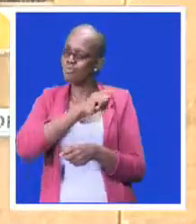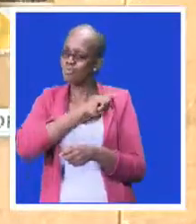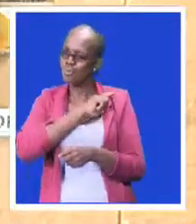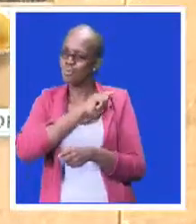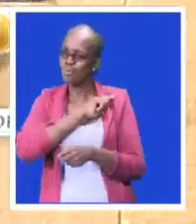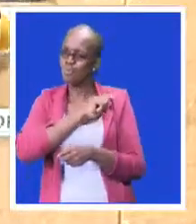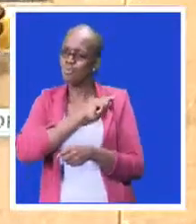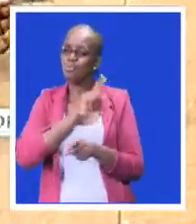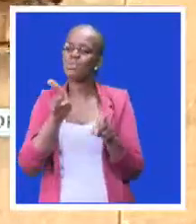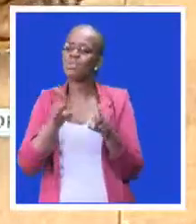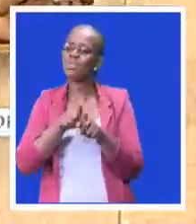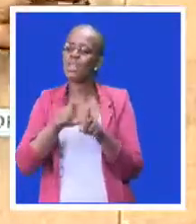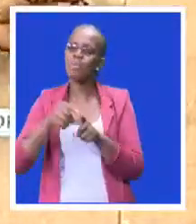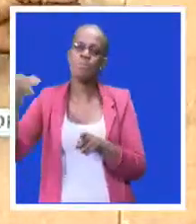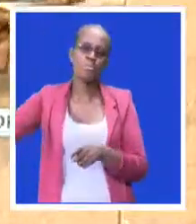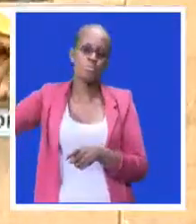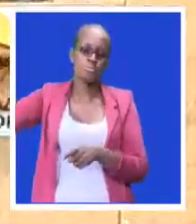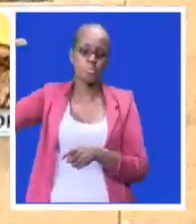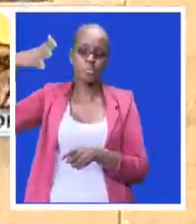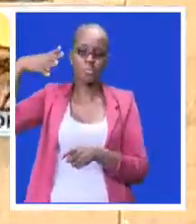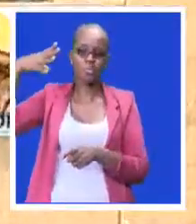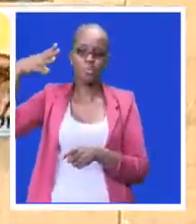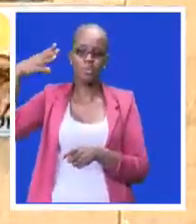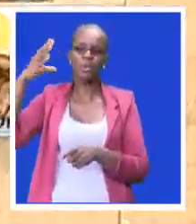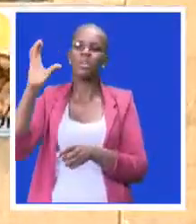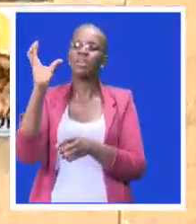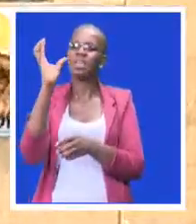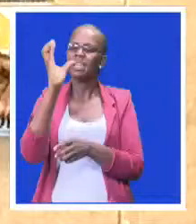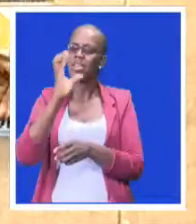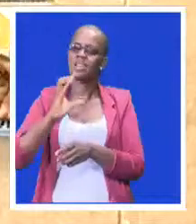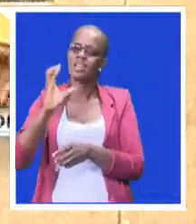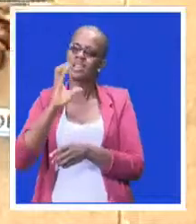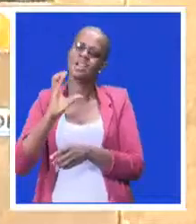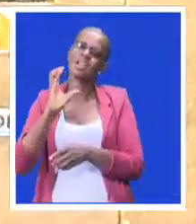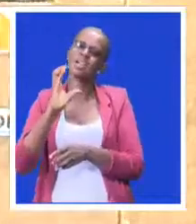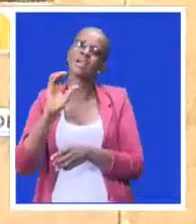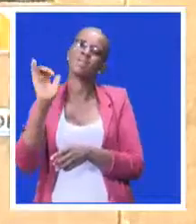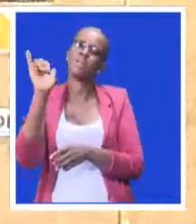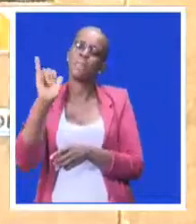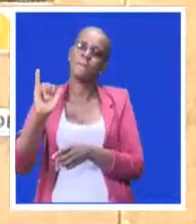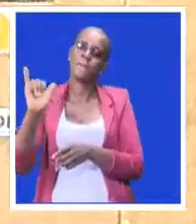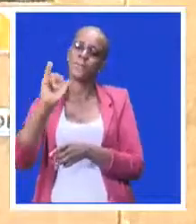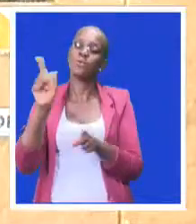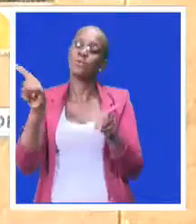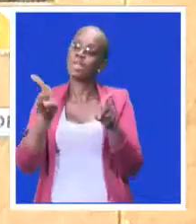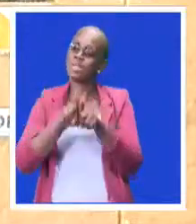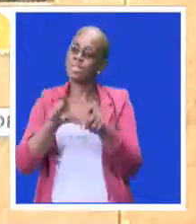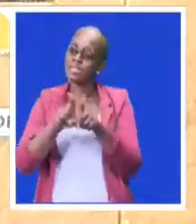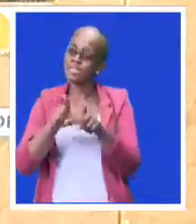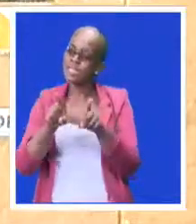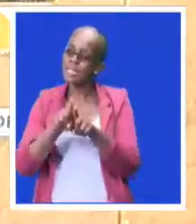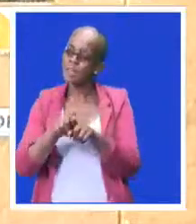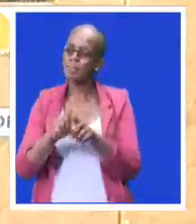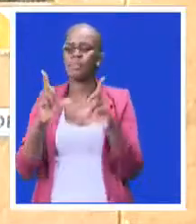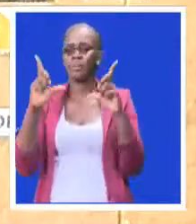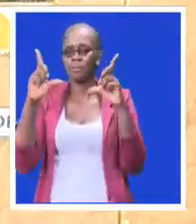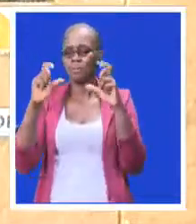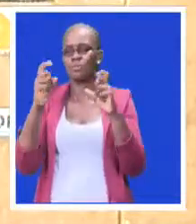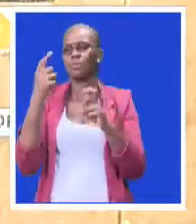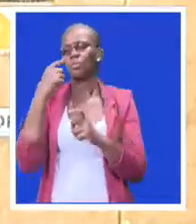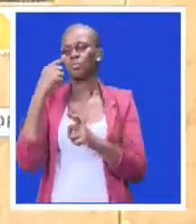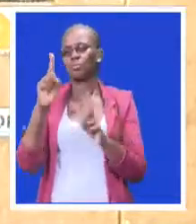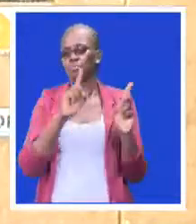yellow, just like the snake, the bananas, and the flower. Thank you, boys and girls. You are so